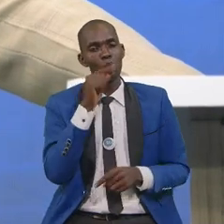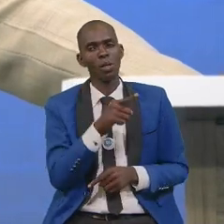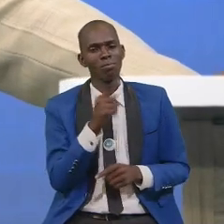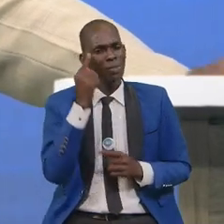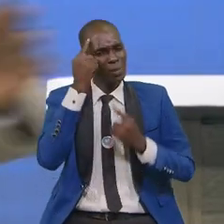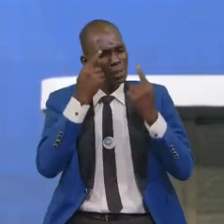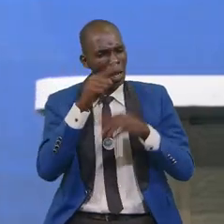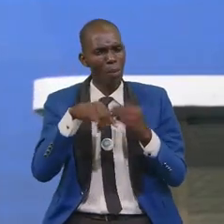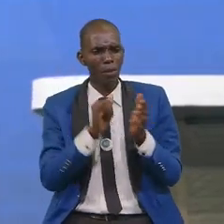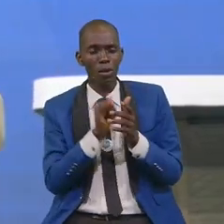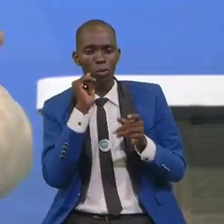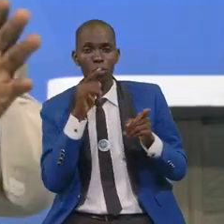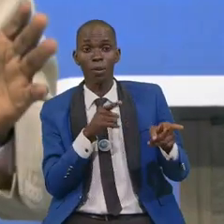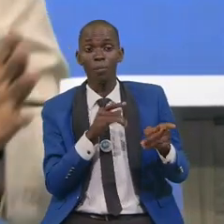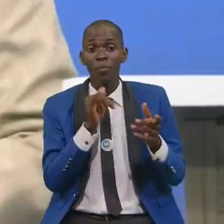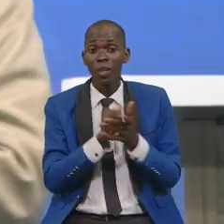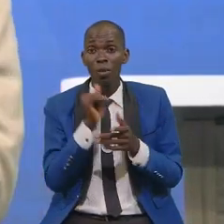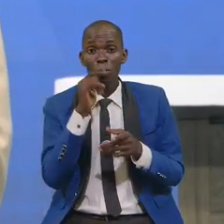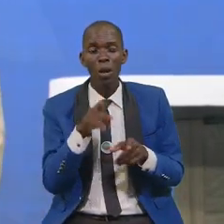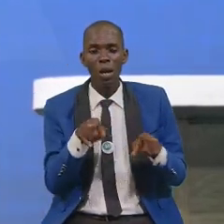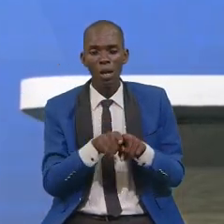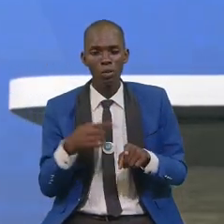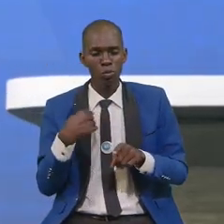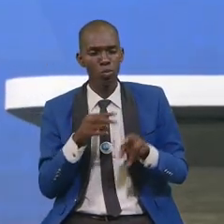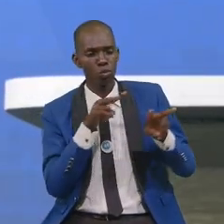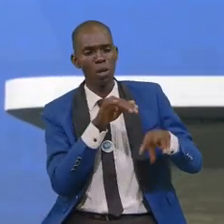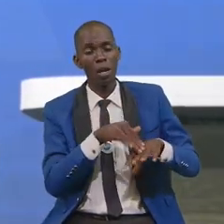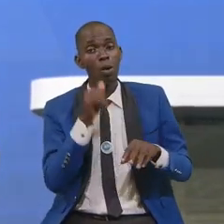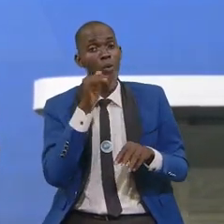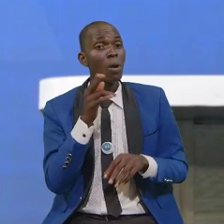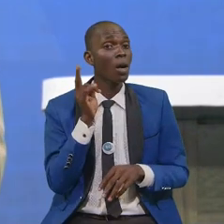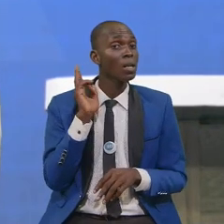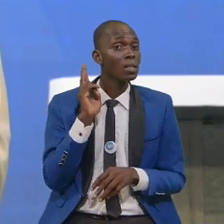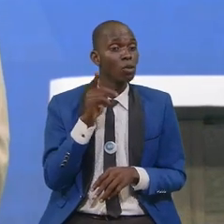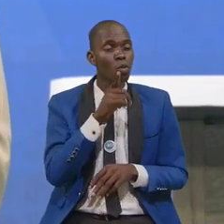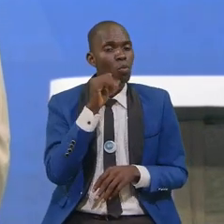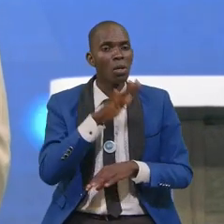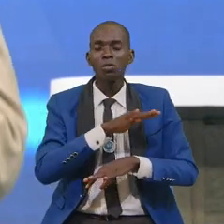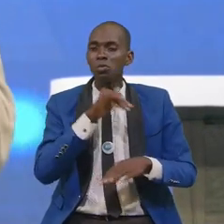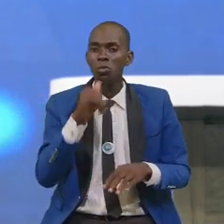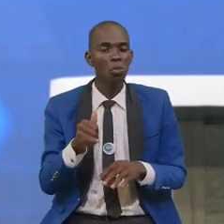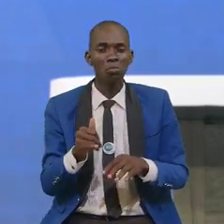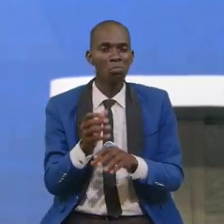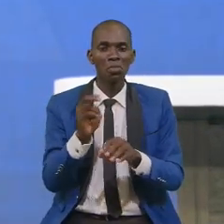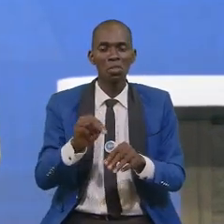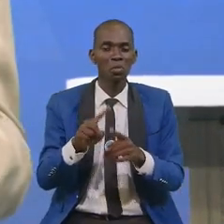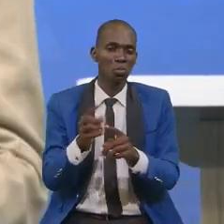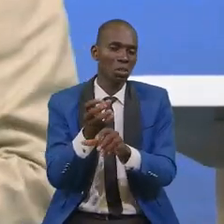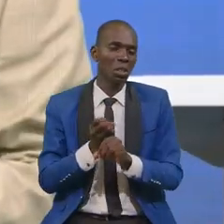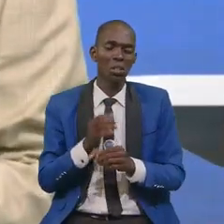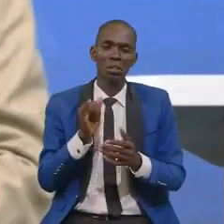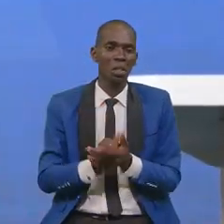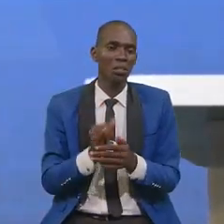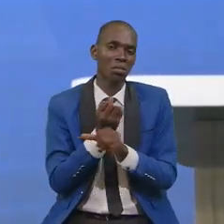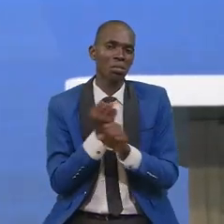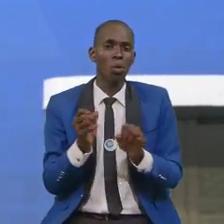That woman, as you look at her history, she didn't merit salvation. Even people around will